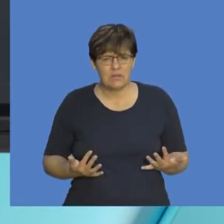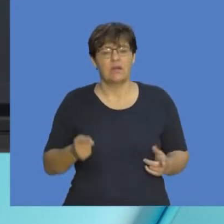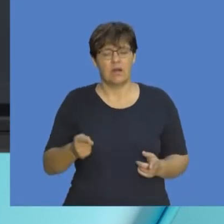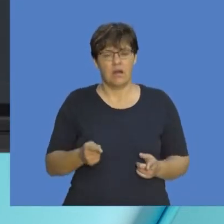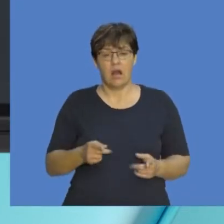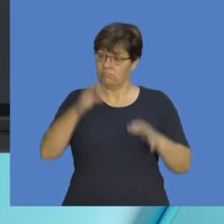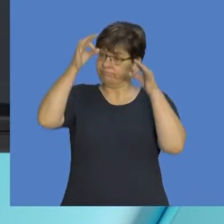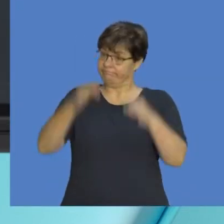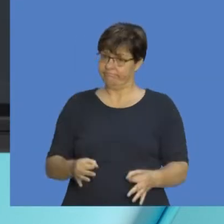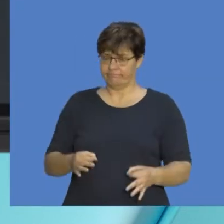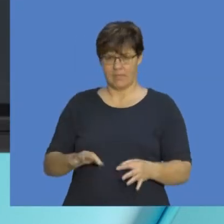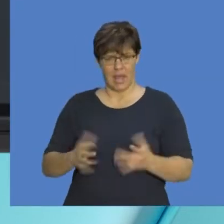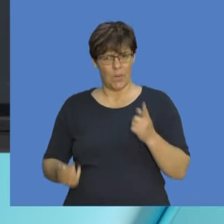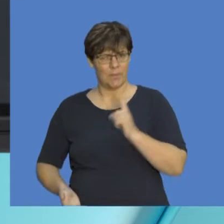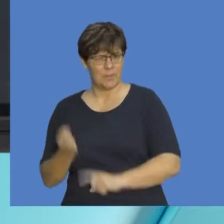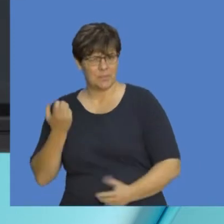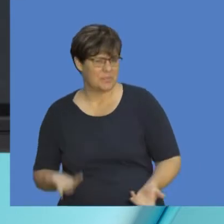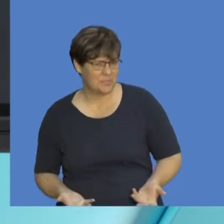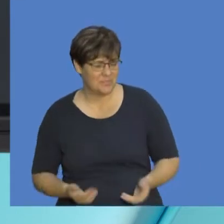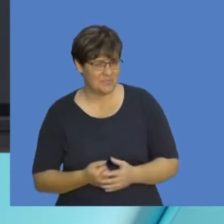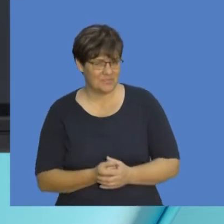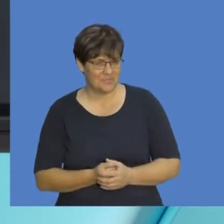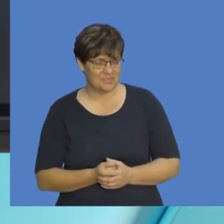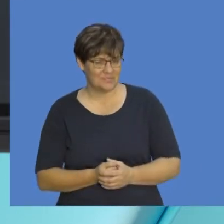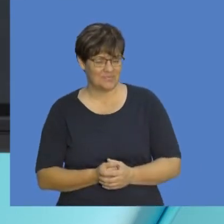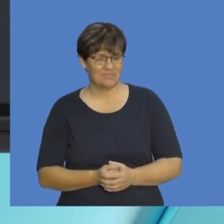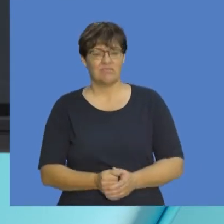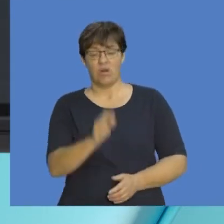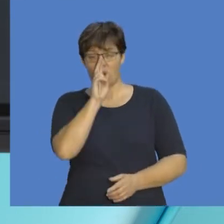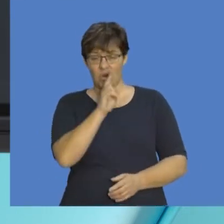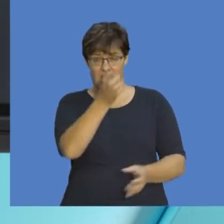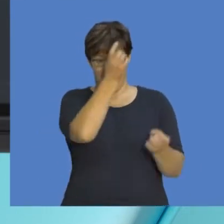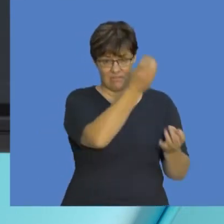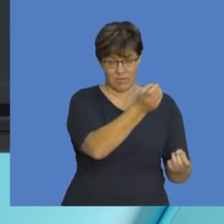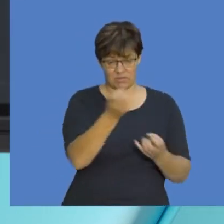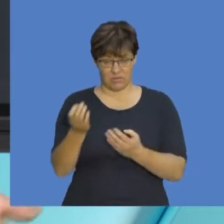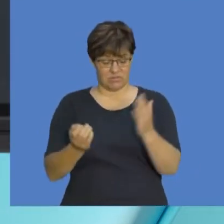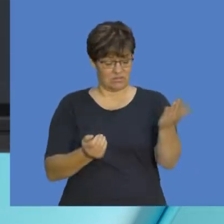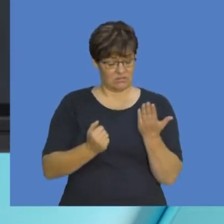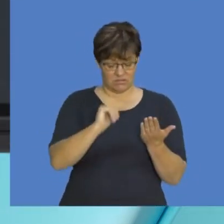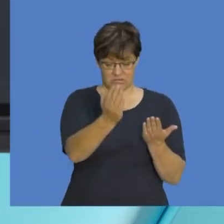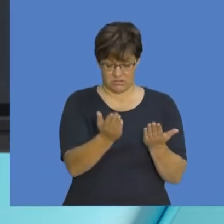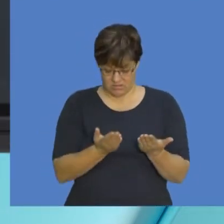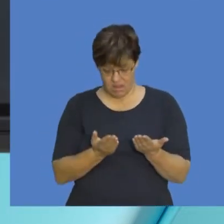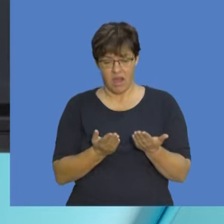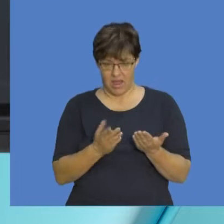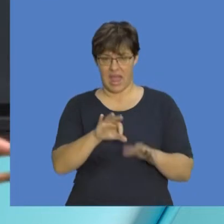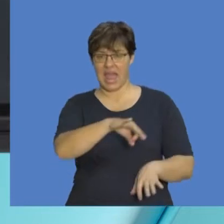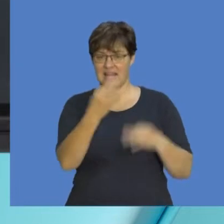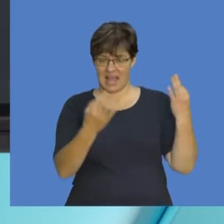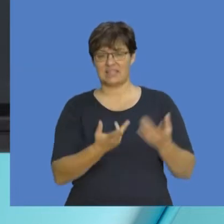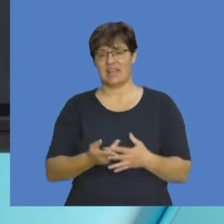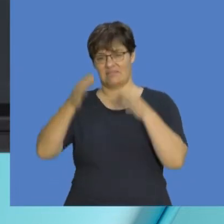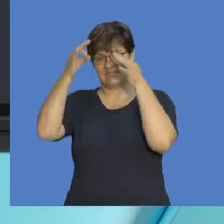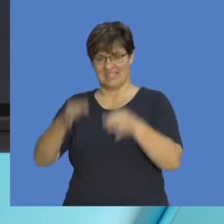arrive at conclusion? Okay, so we'll look at two sets of data and how to analyze that, okay, and arrive at